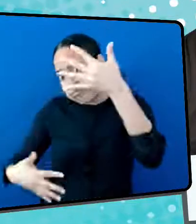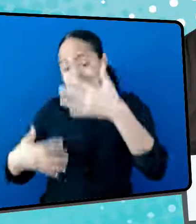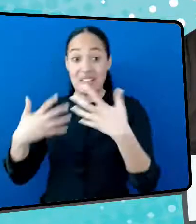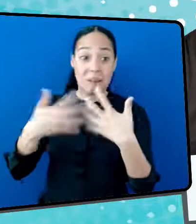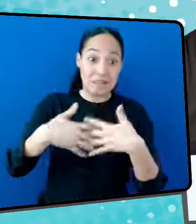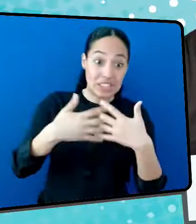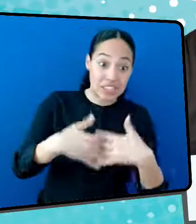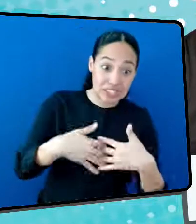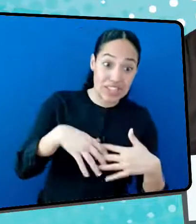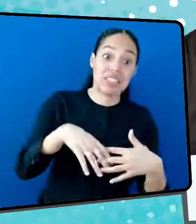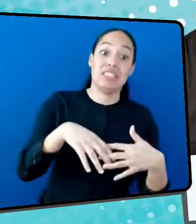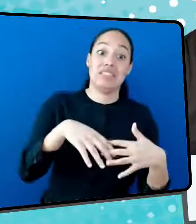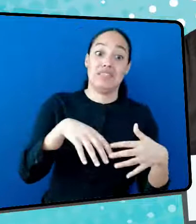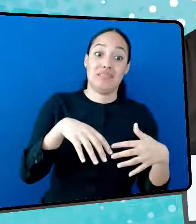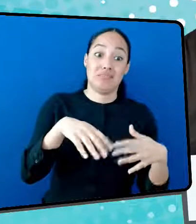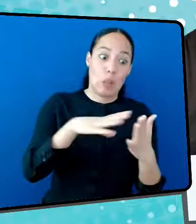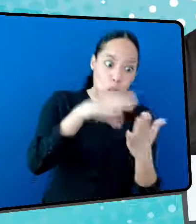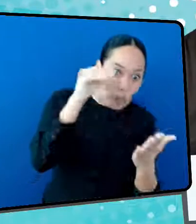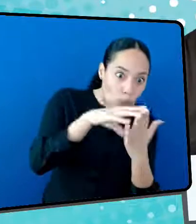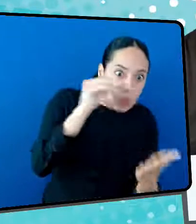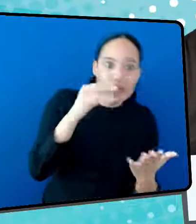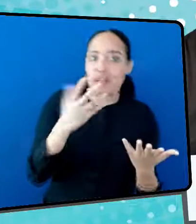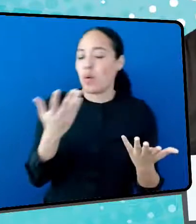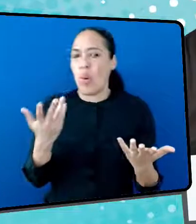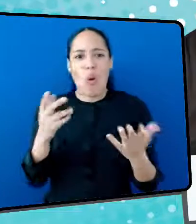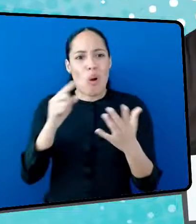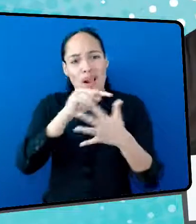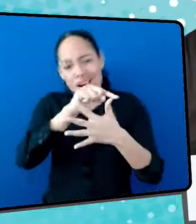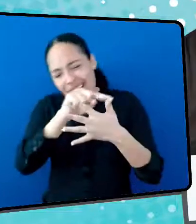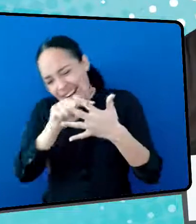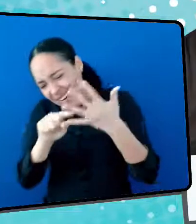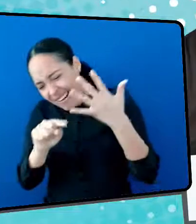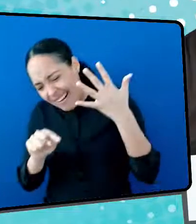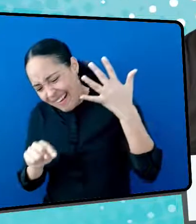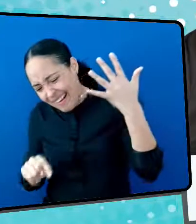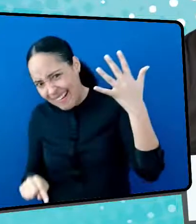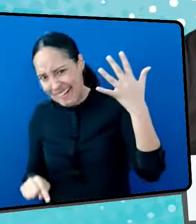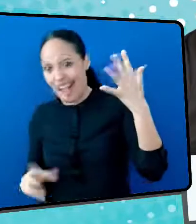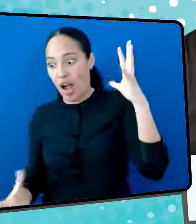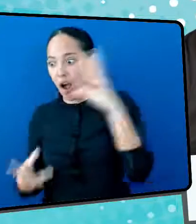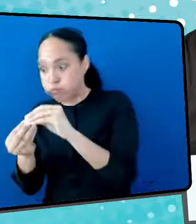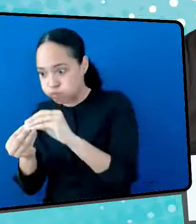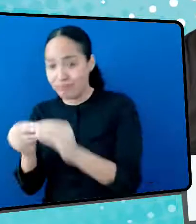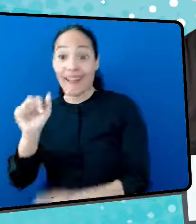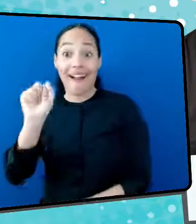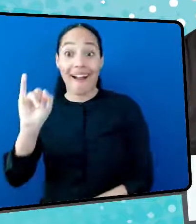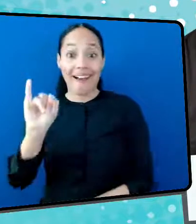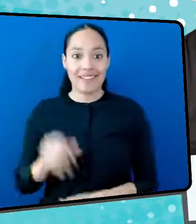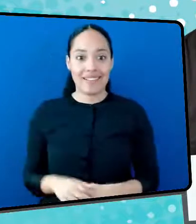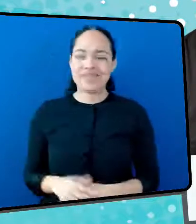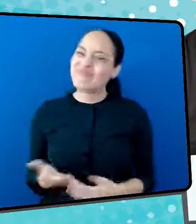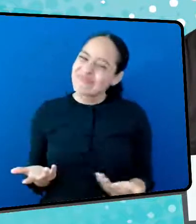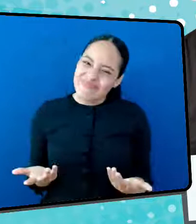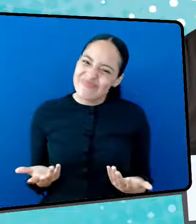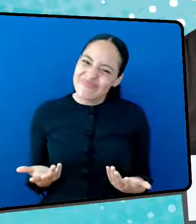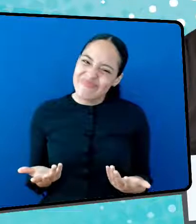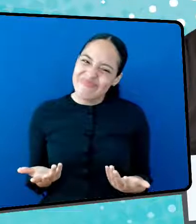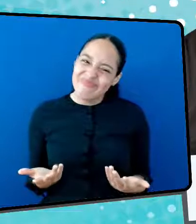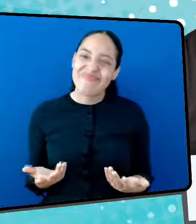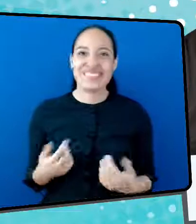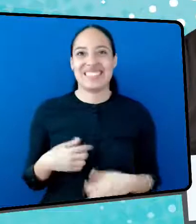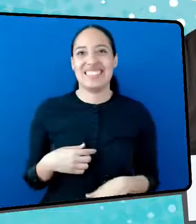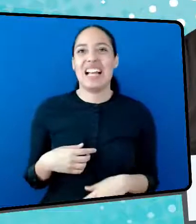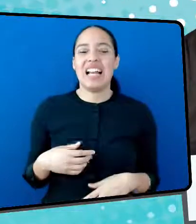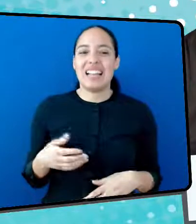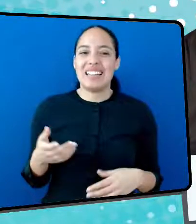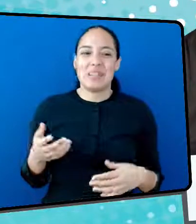think one of the things is just this whole hype around AI, and it'll settle down, the usual hype cycle. We